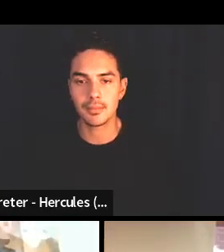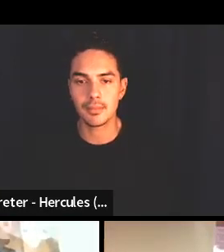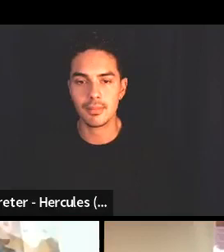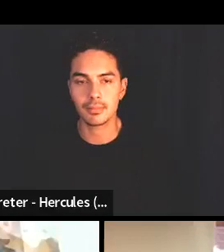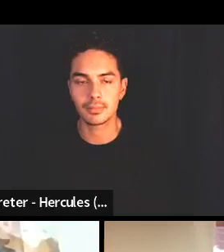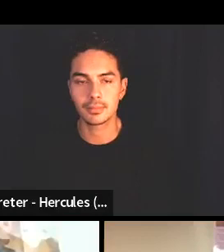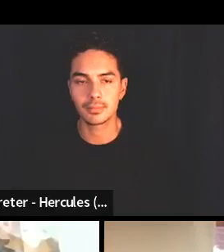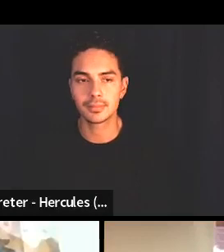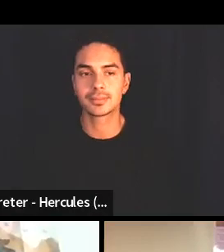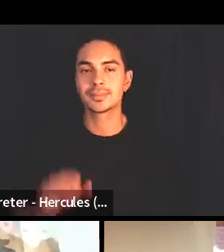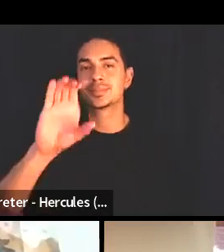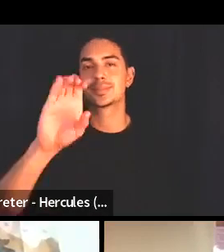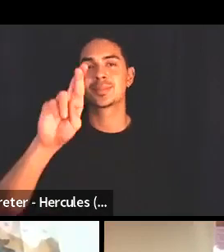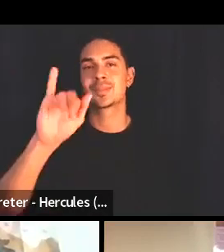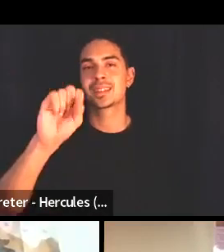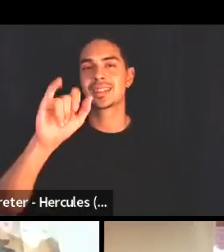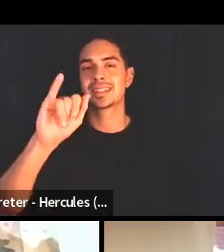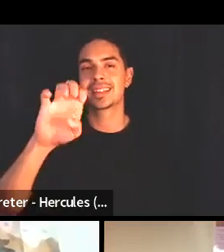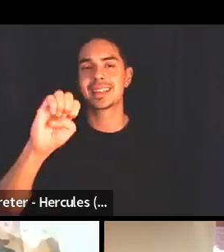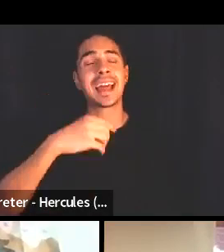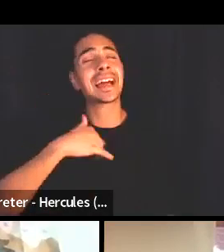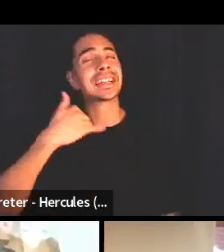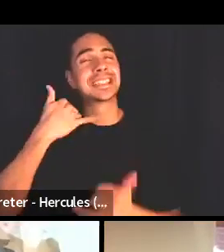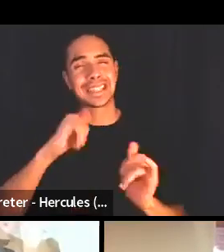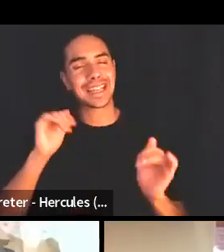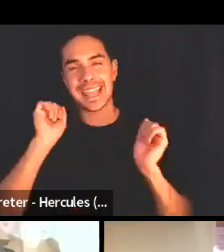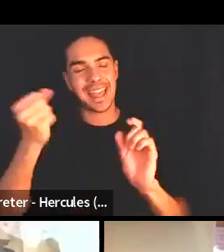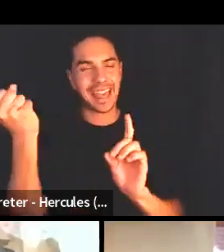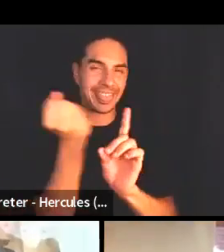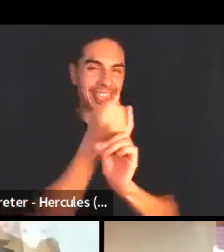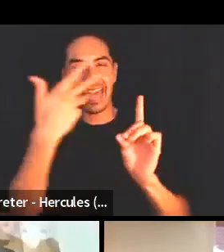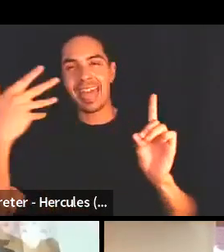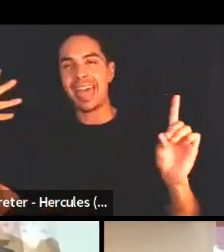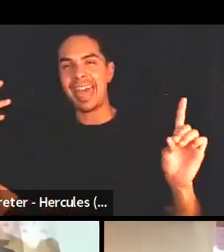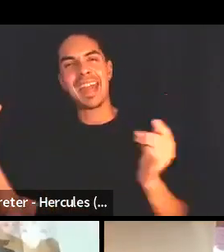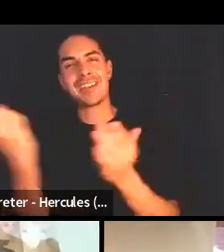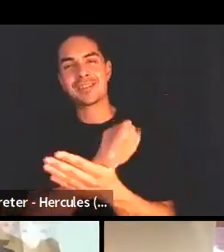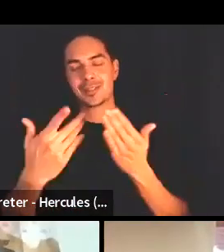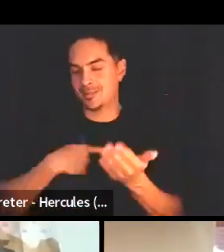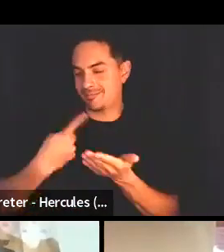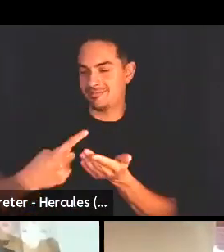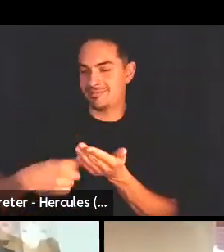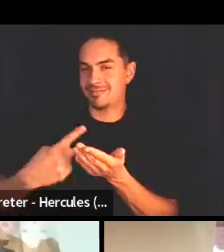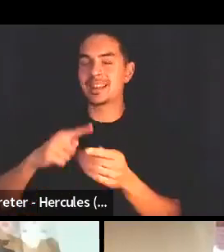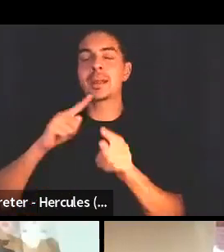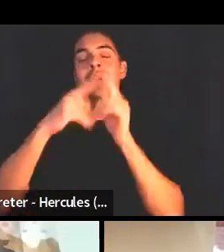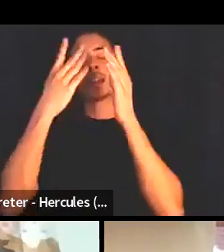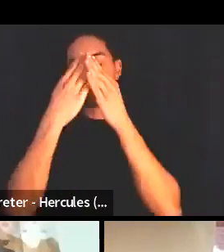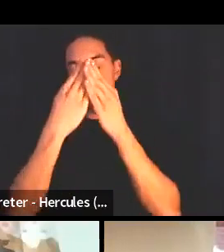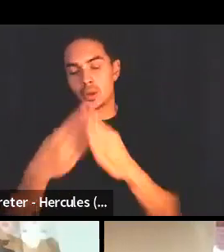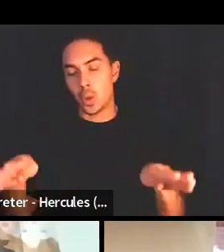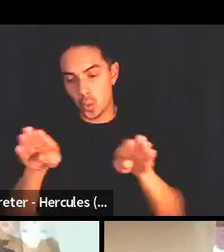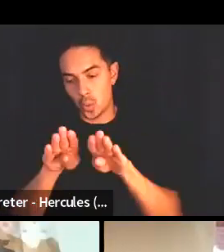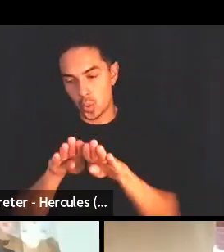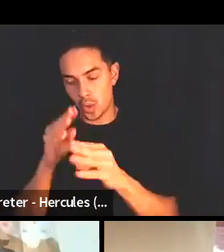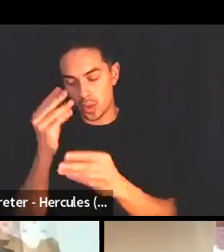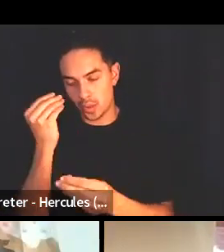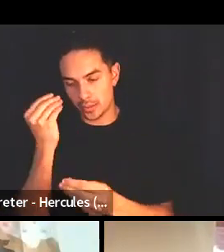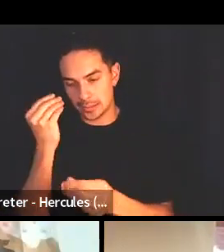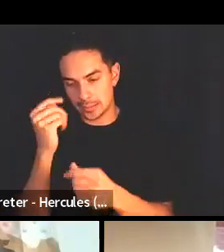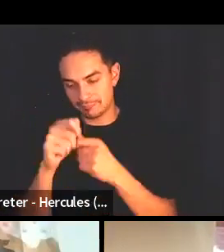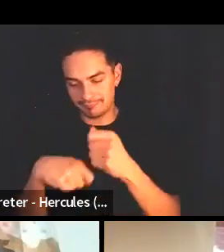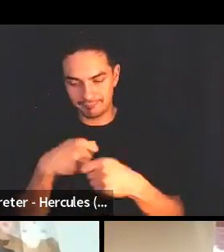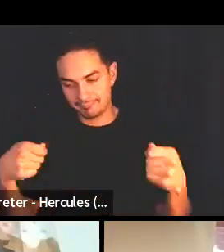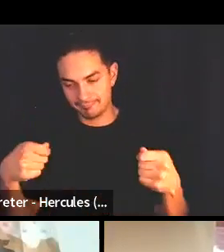I still have more to say about all the stuff we've been talking about. But closing thoughts, I guess really, I mean,